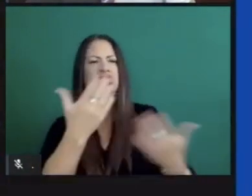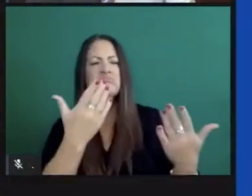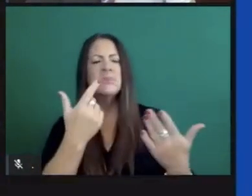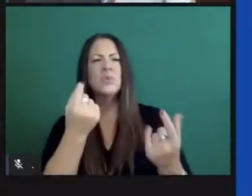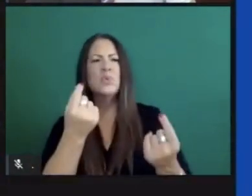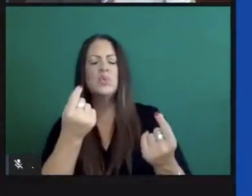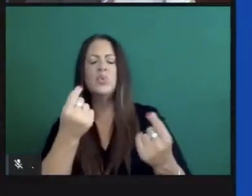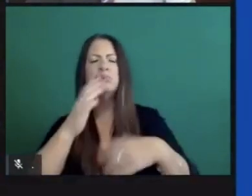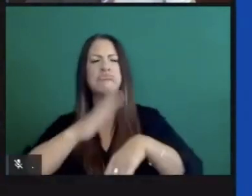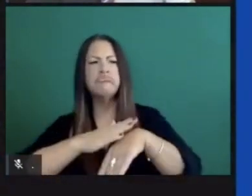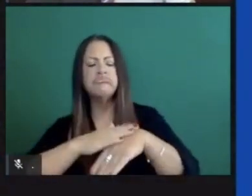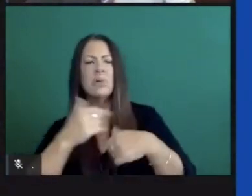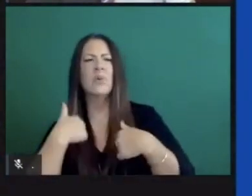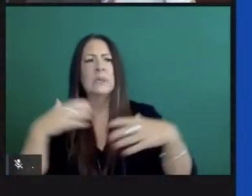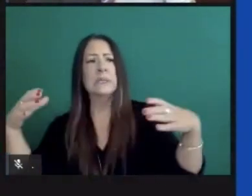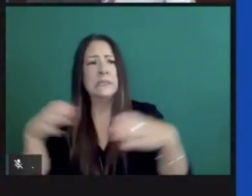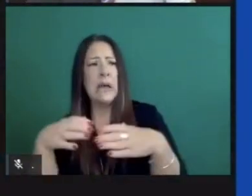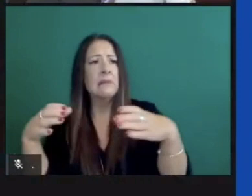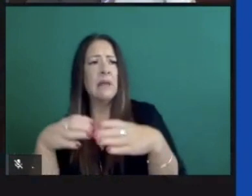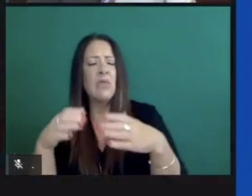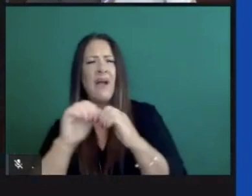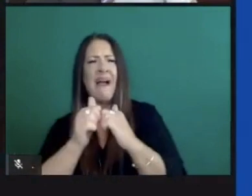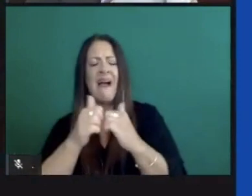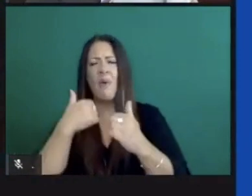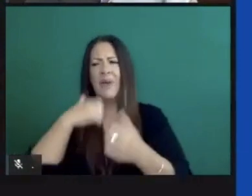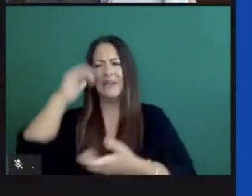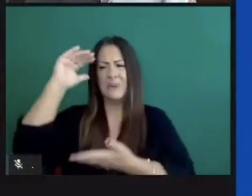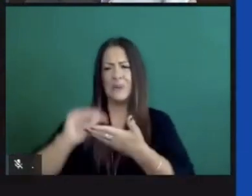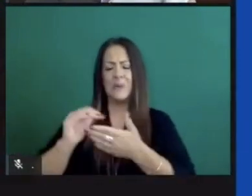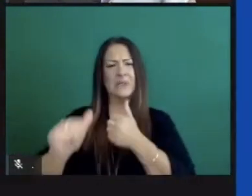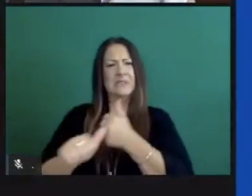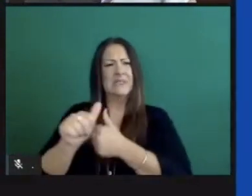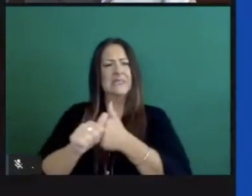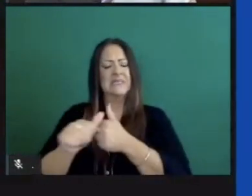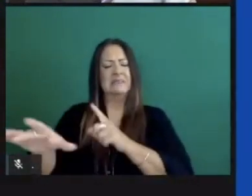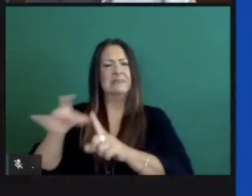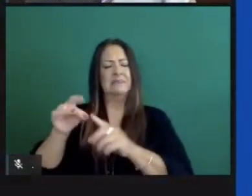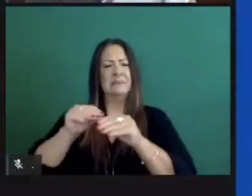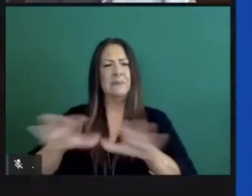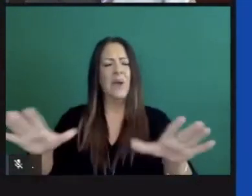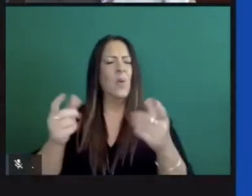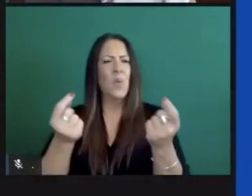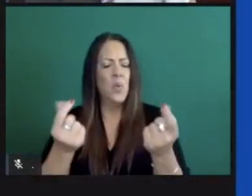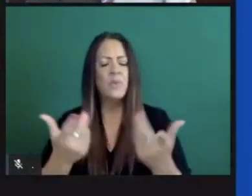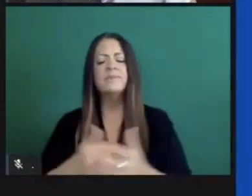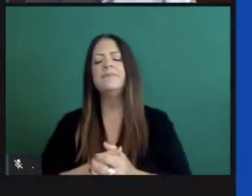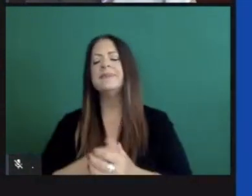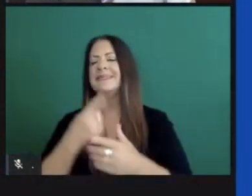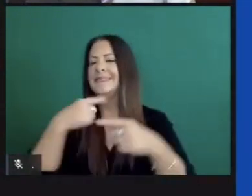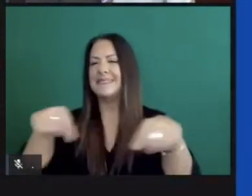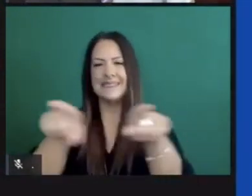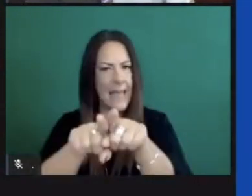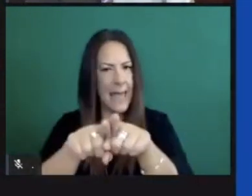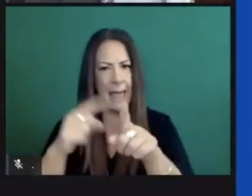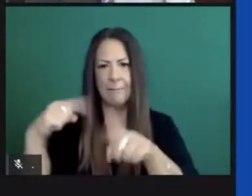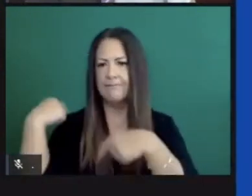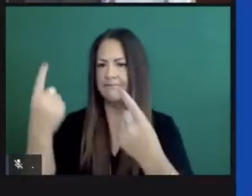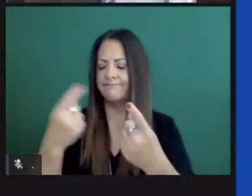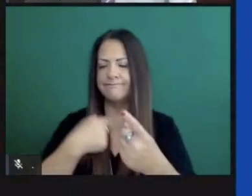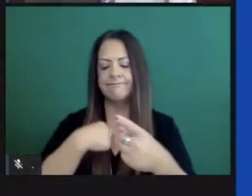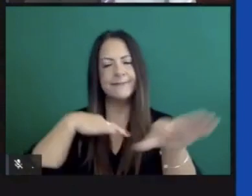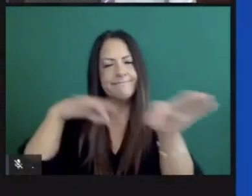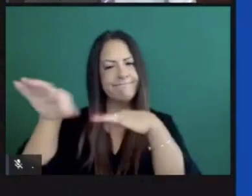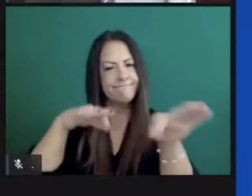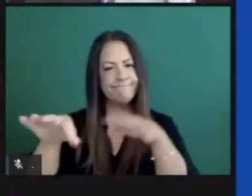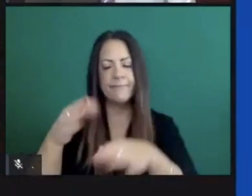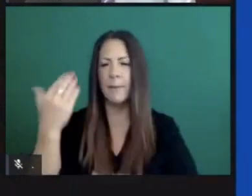small gatherings, really ways to reduce risk. That guidance added some of the same old that we've been talking about,